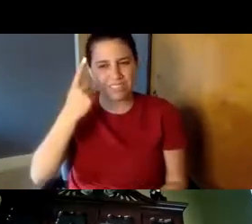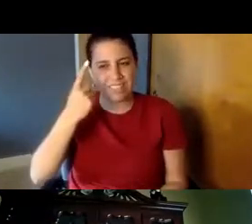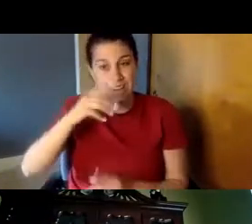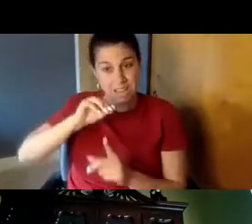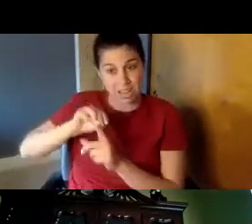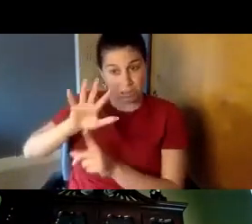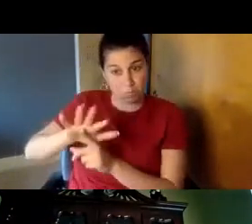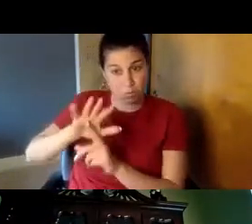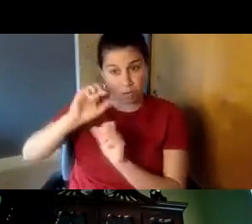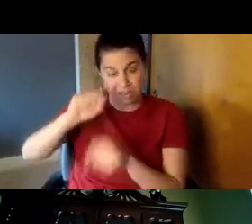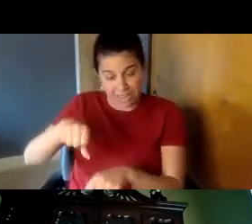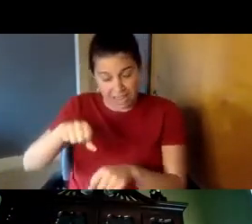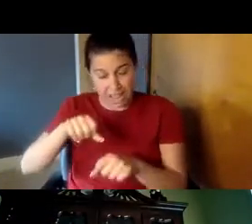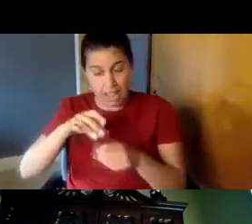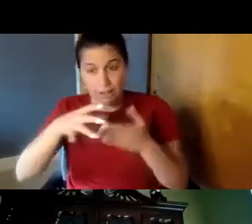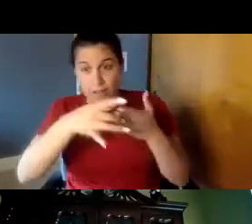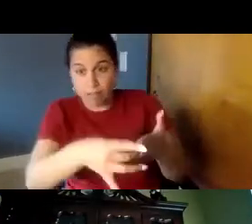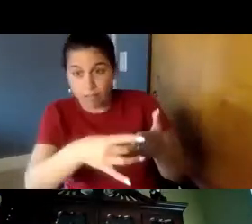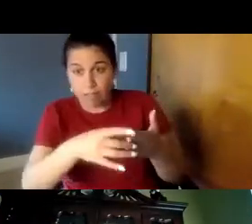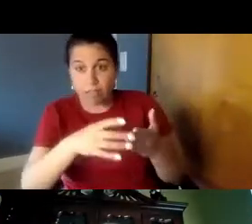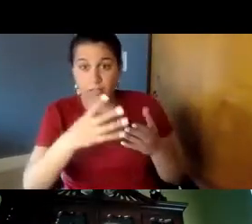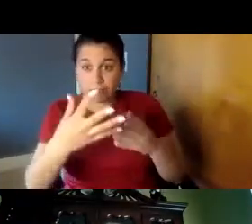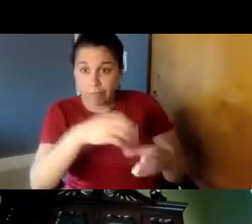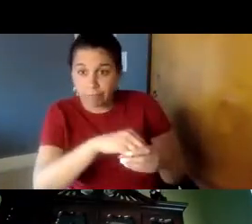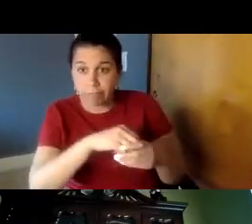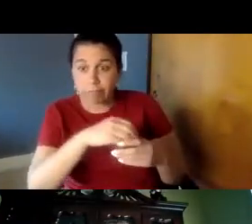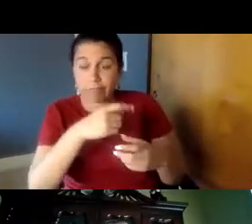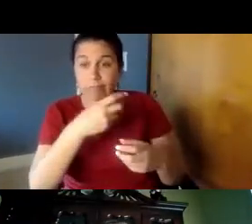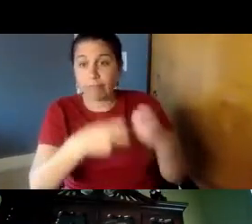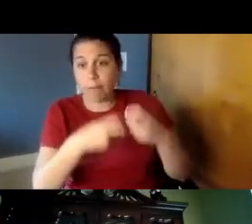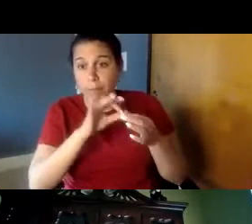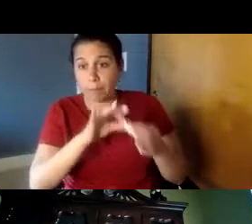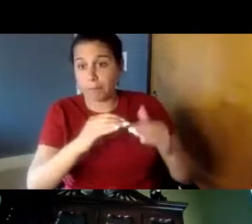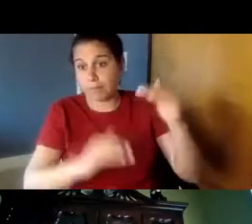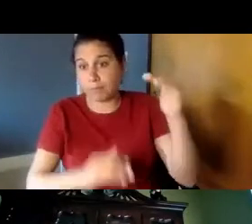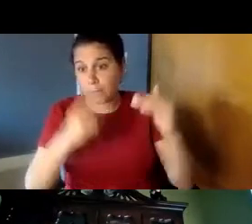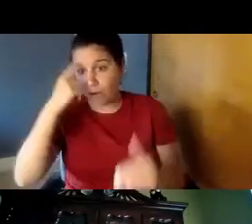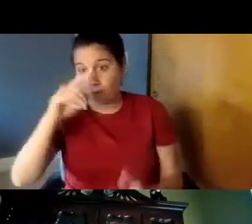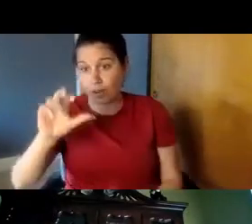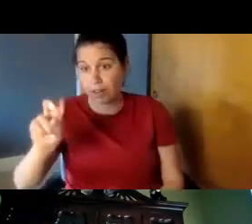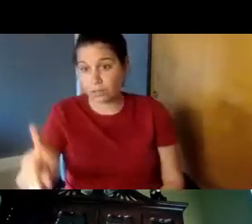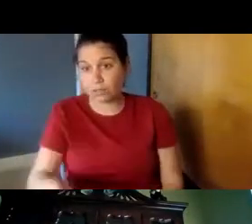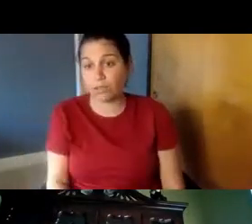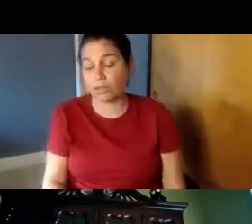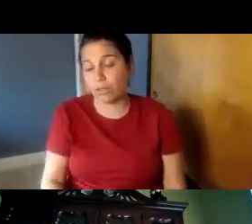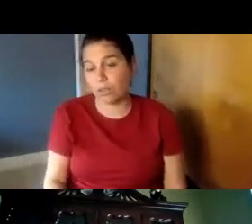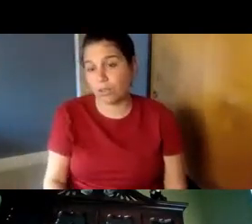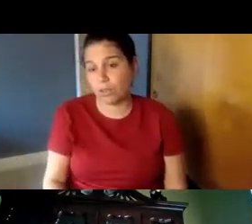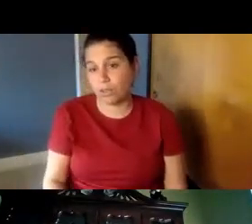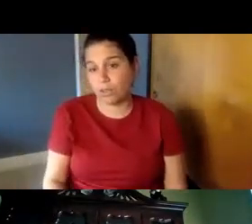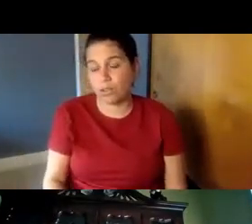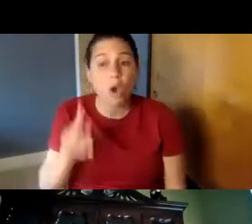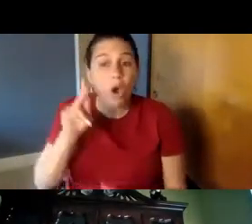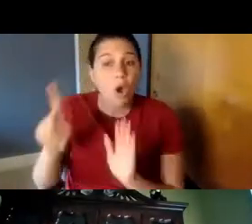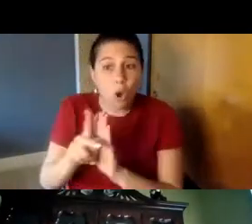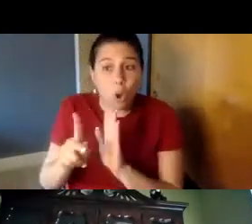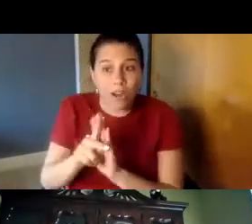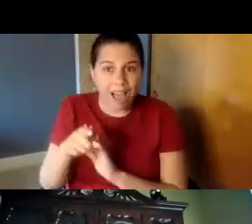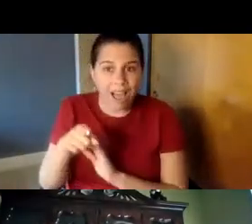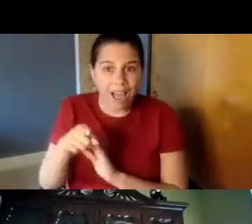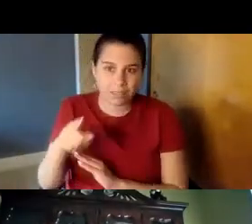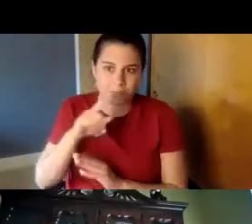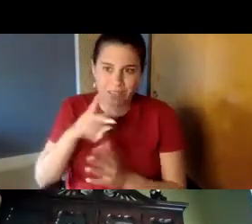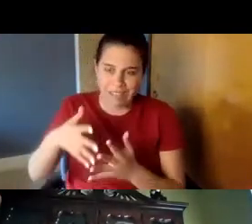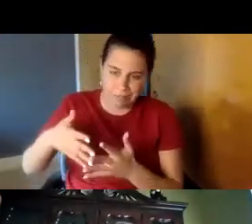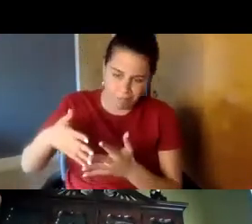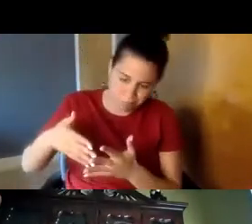exposures could play into this whole picture of cancer disparity. And, Kodak has been a part of the fabric of Rochester